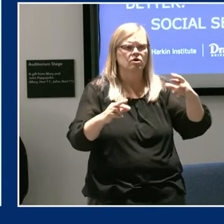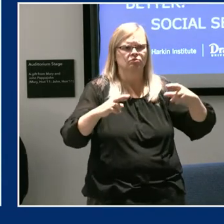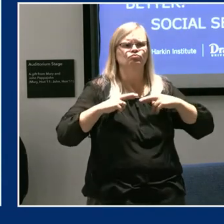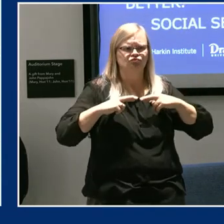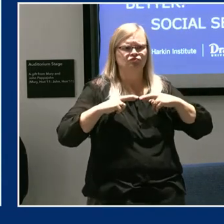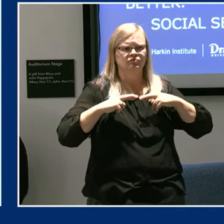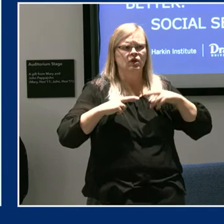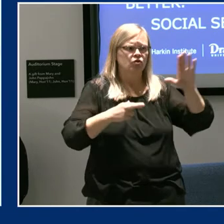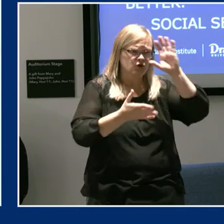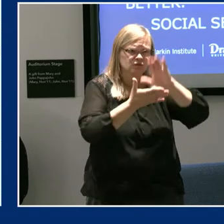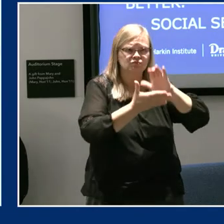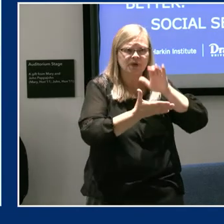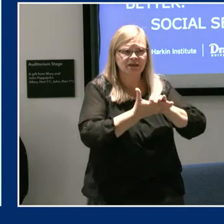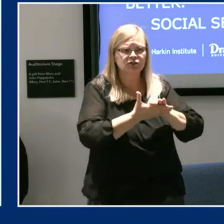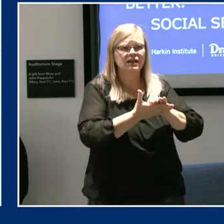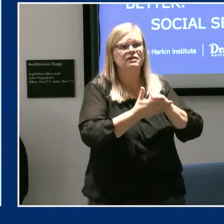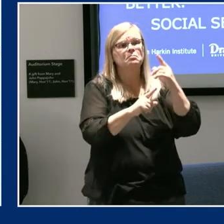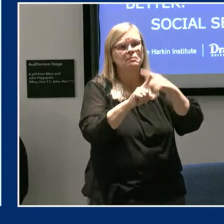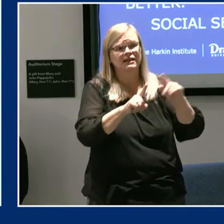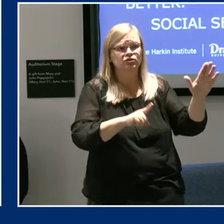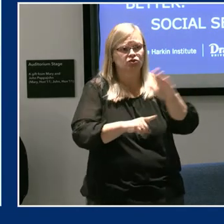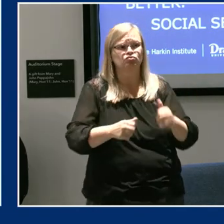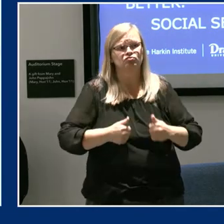their spouses, and their survivors.